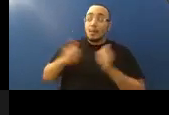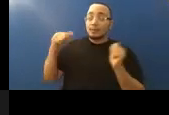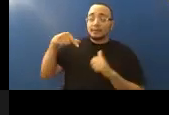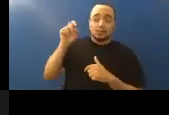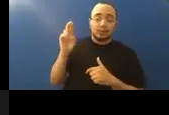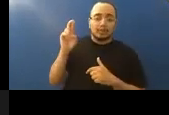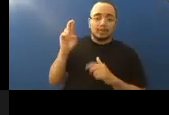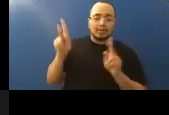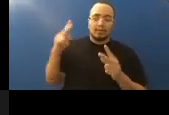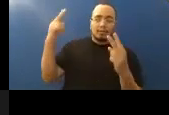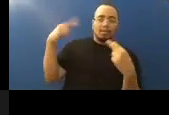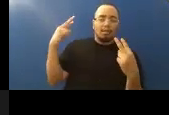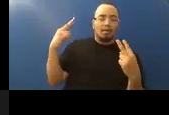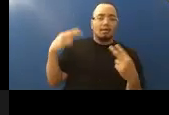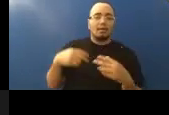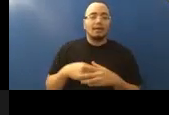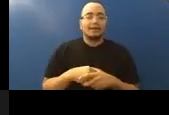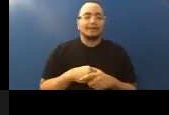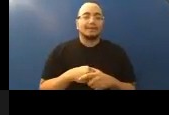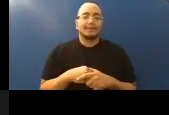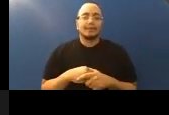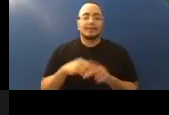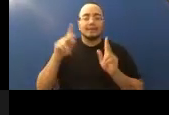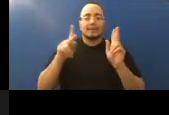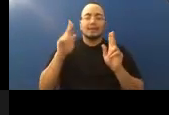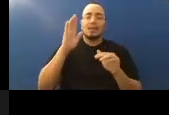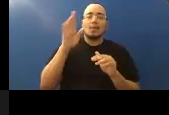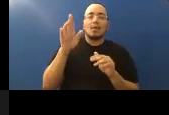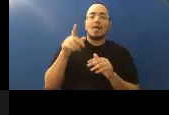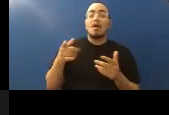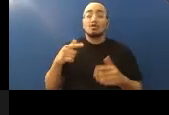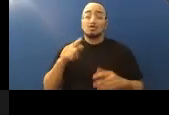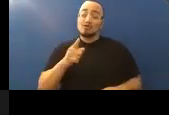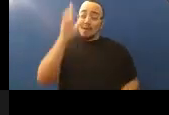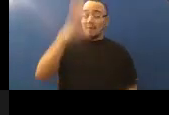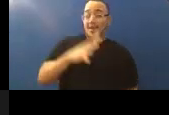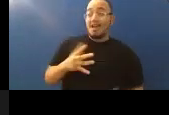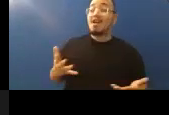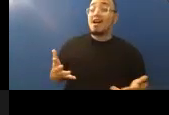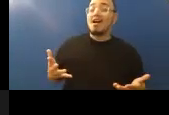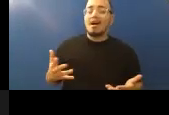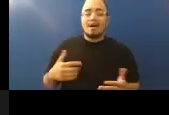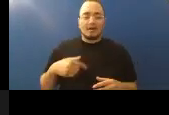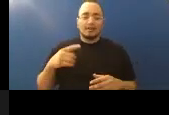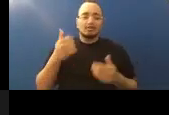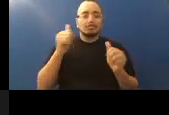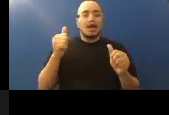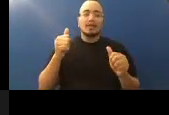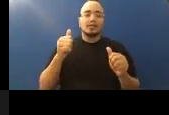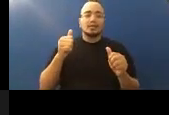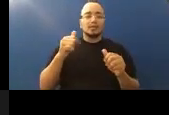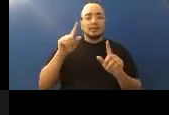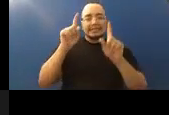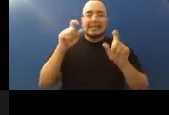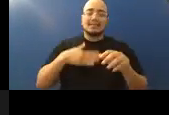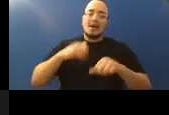people always like testing my manhood or seeing how tough I was. Like I, you know, there was a lot of times where I couldn't go to certain